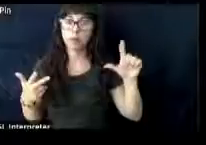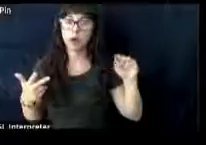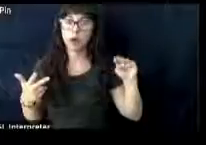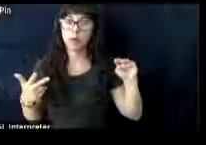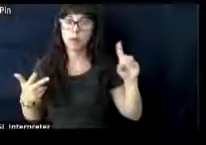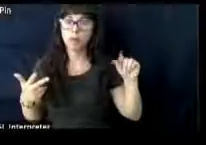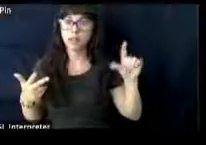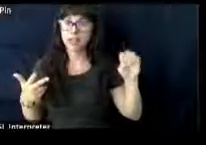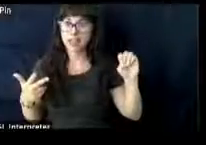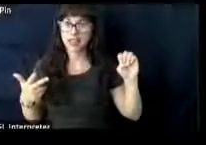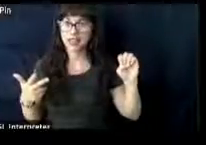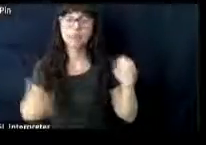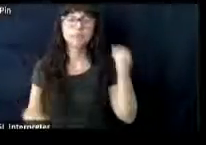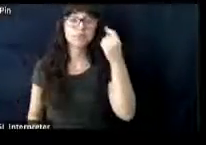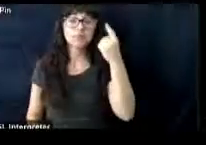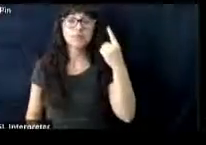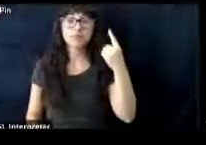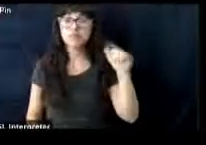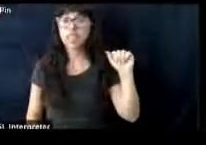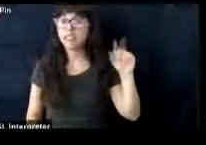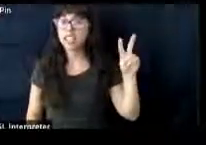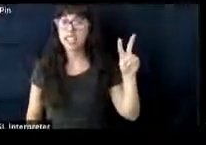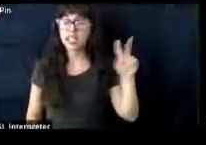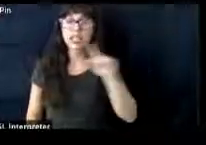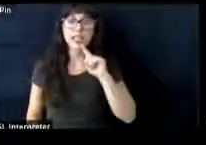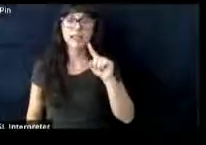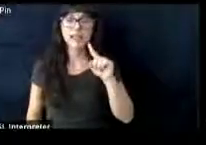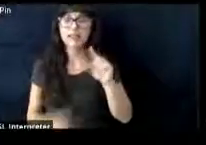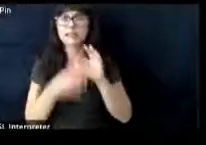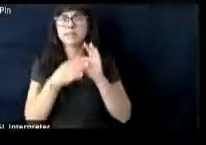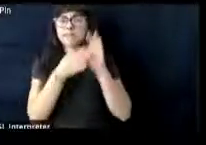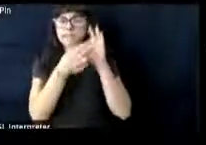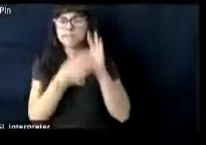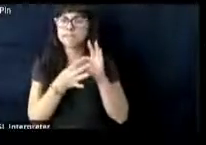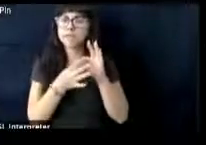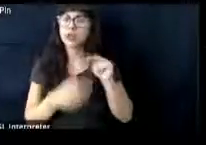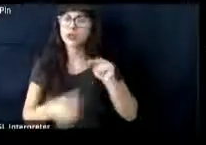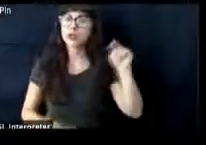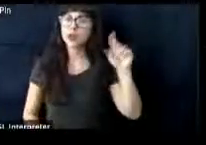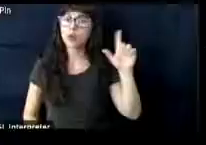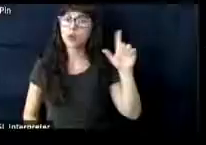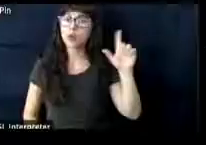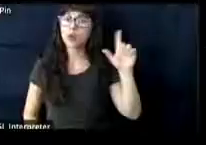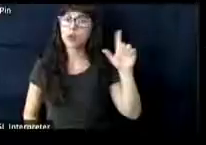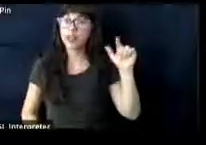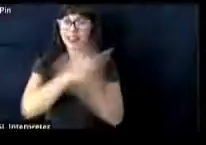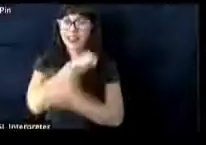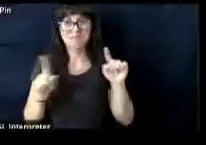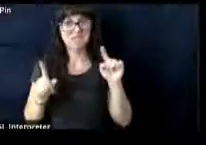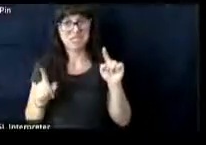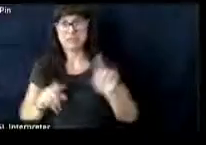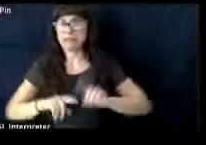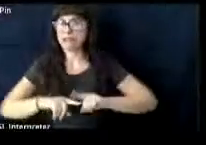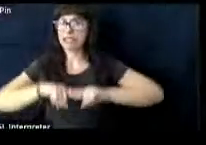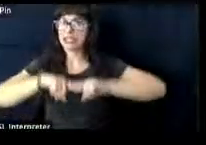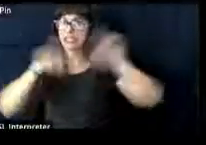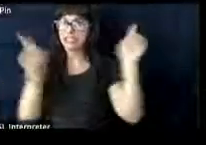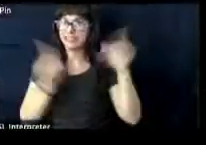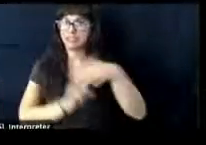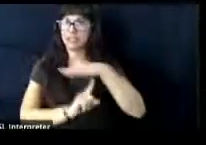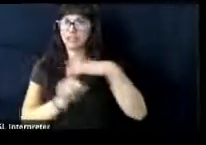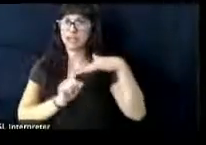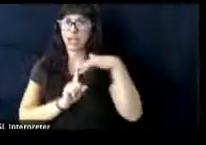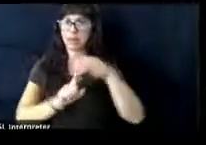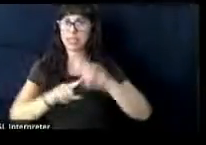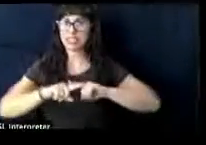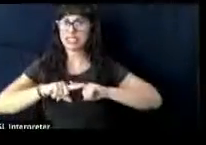The Antelope Valley is part of northern Los Angeles County, but we are a different environment, a different